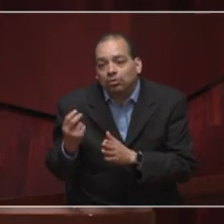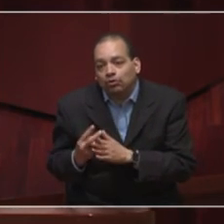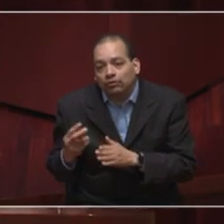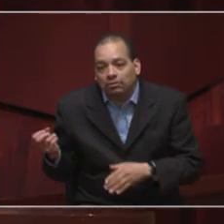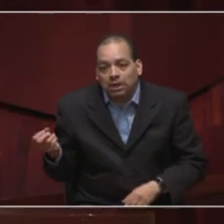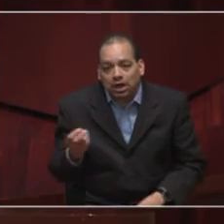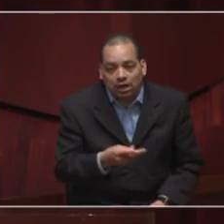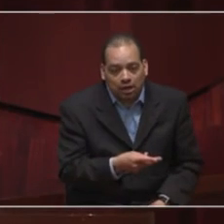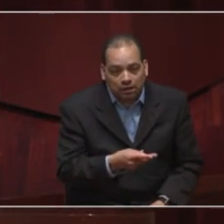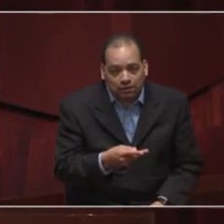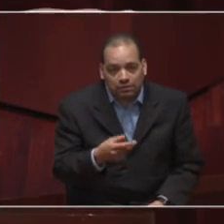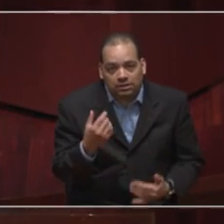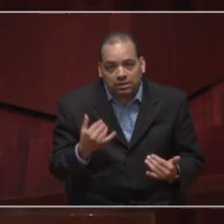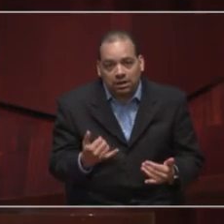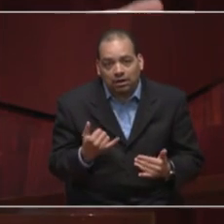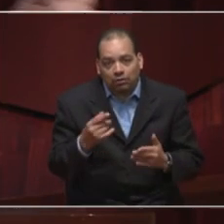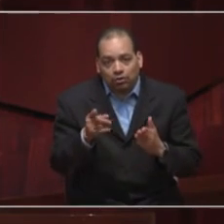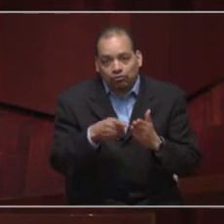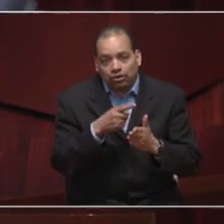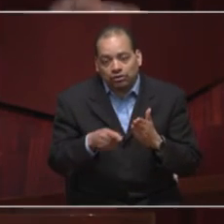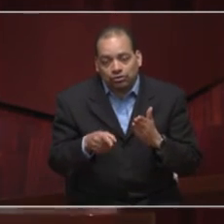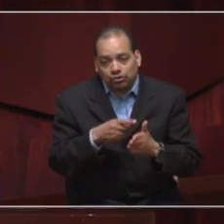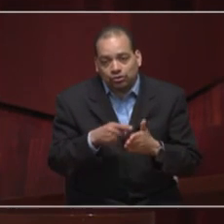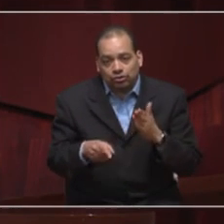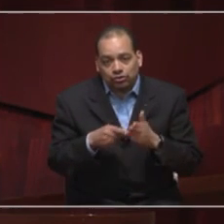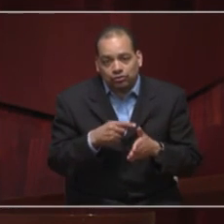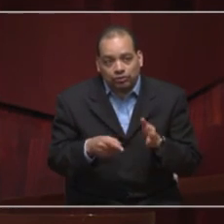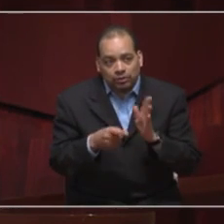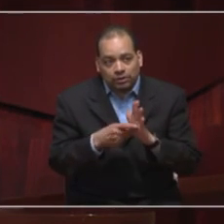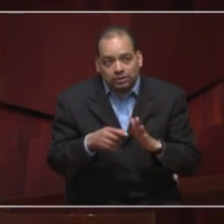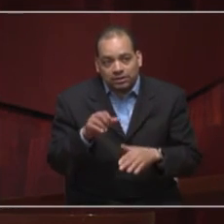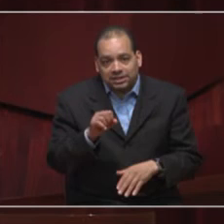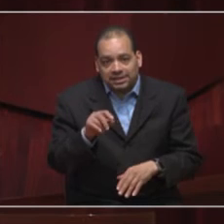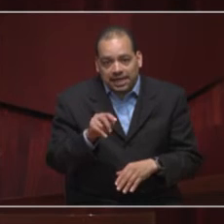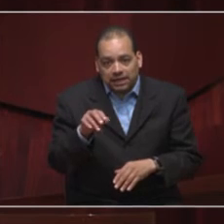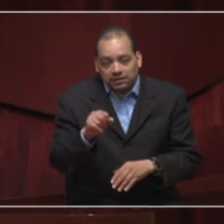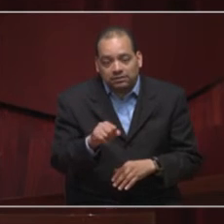in corrections requested status. More emails.